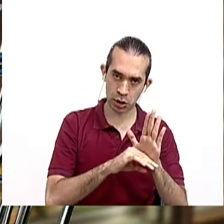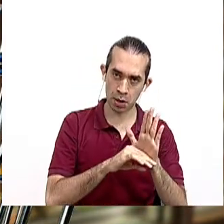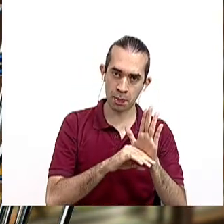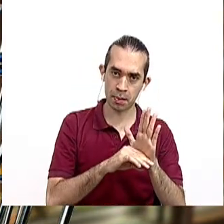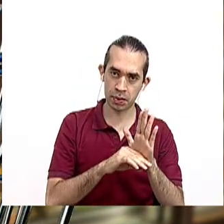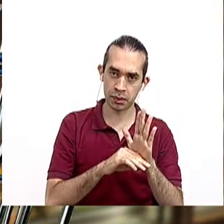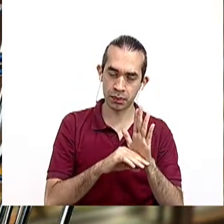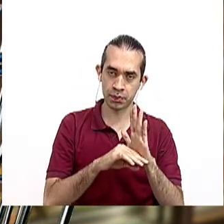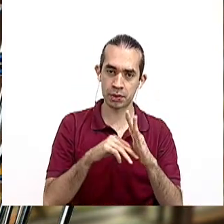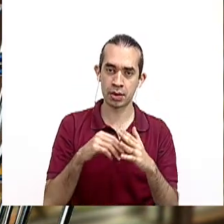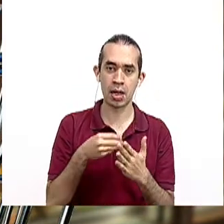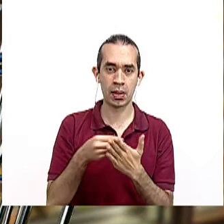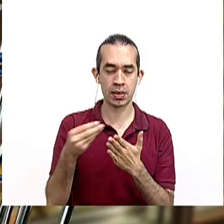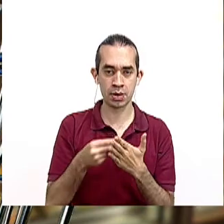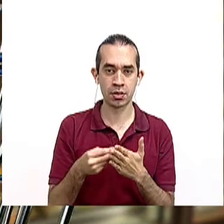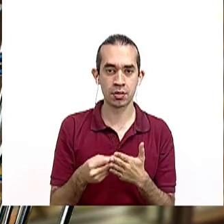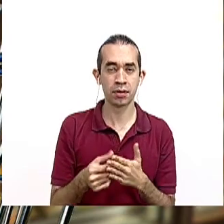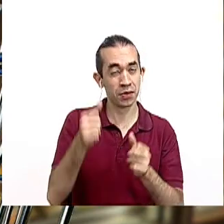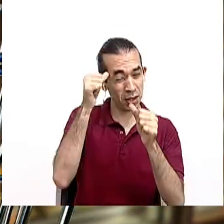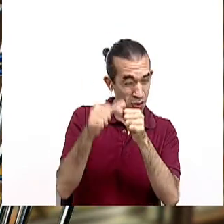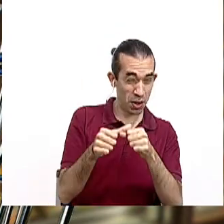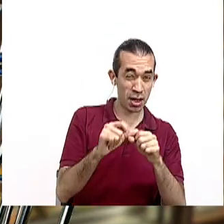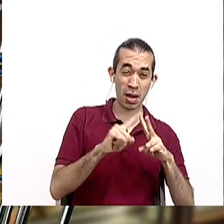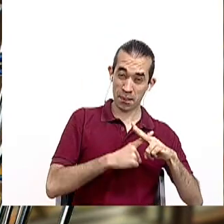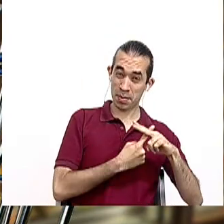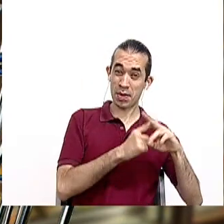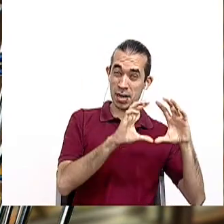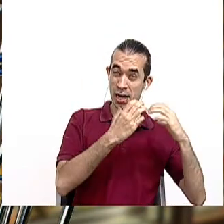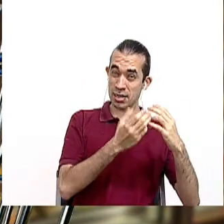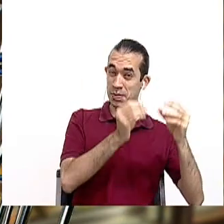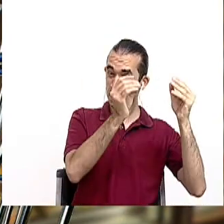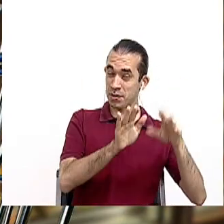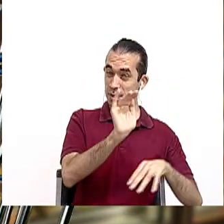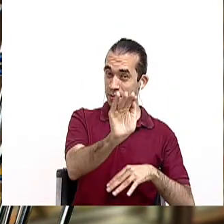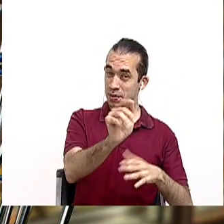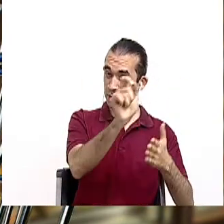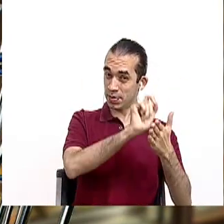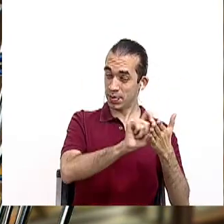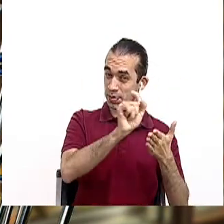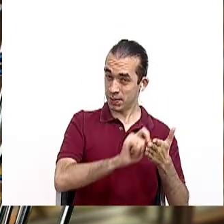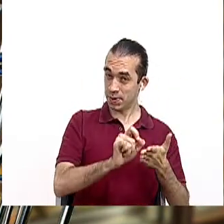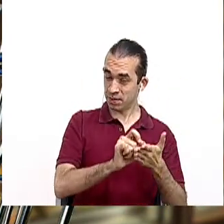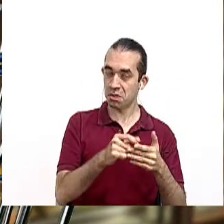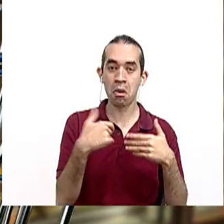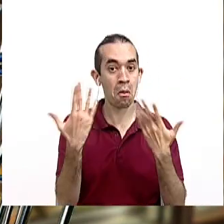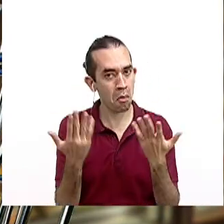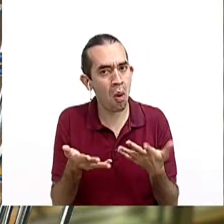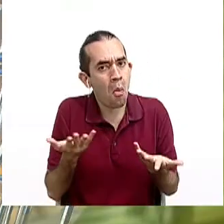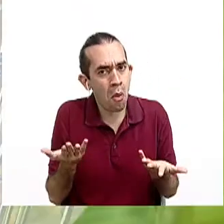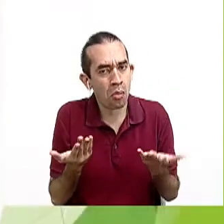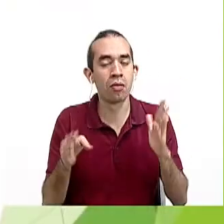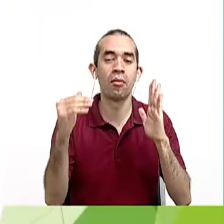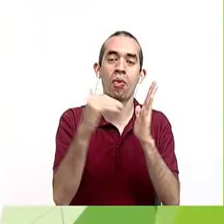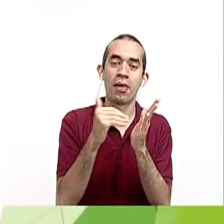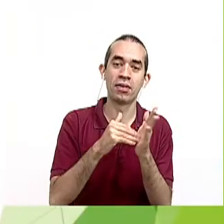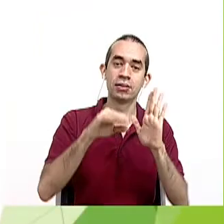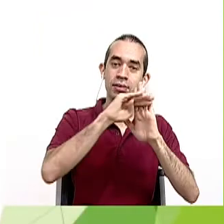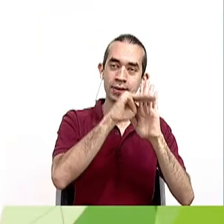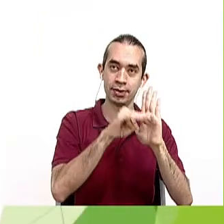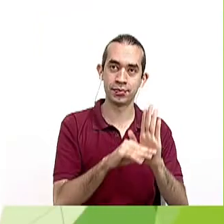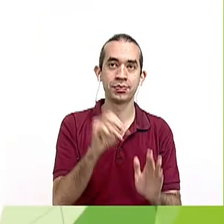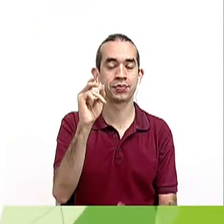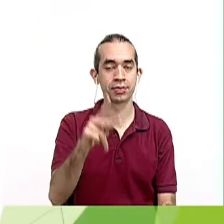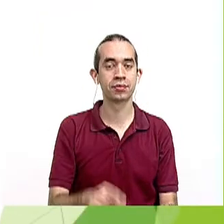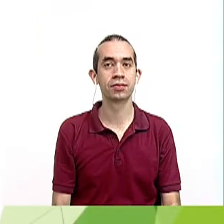task that your teacher asked you to do at the beginning of the lesson. Okay, so let's look at the instructions again.